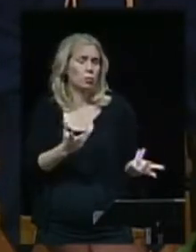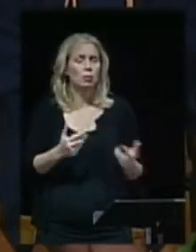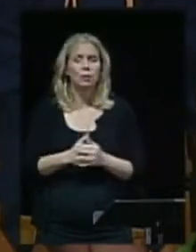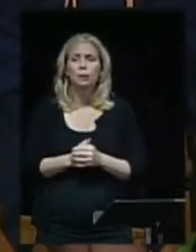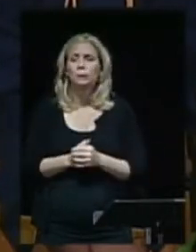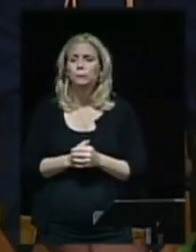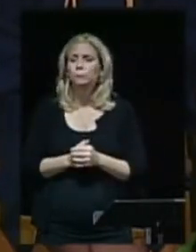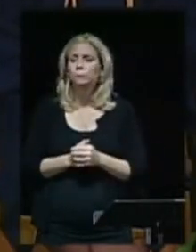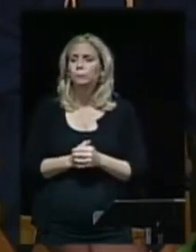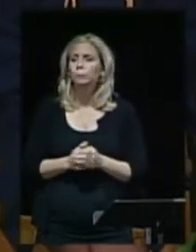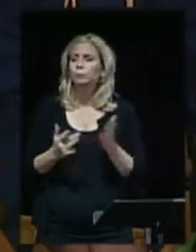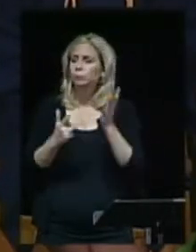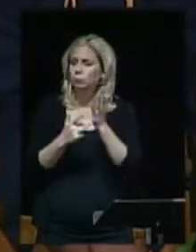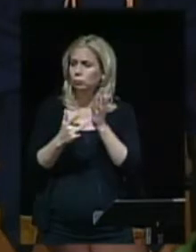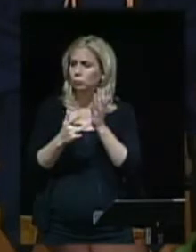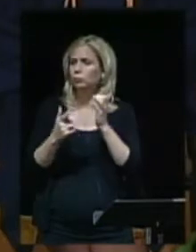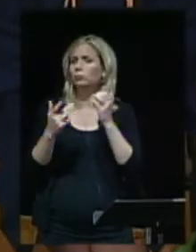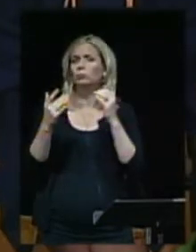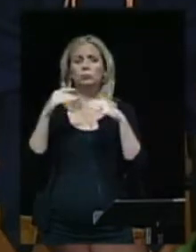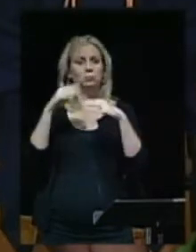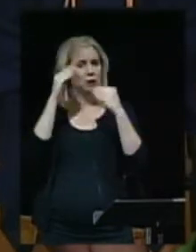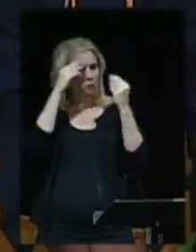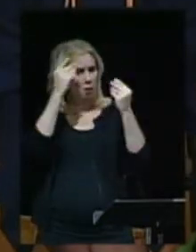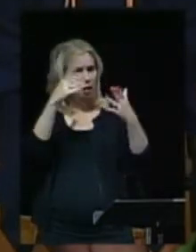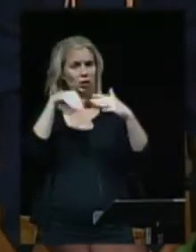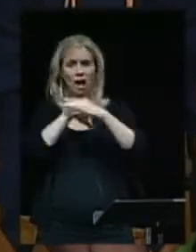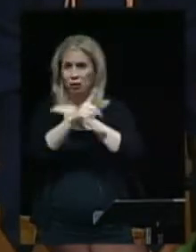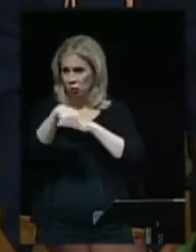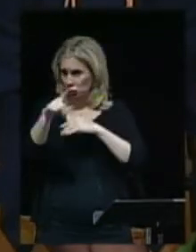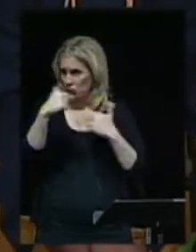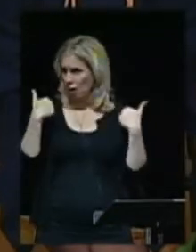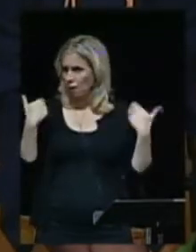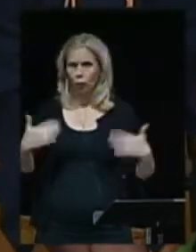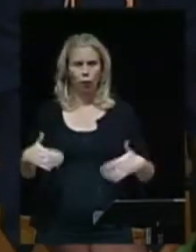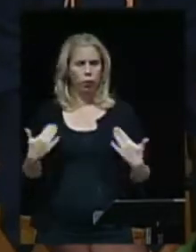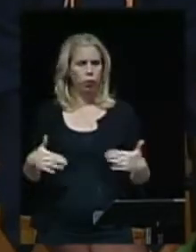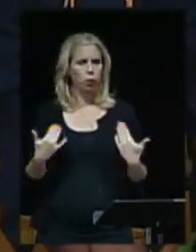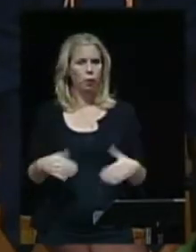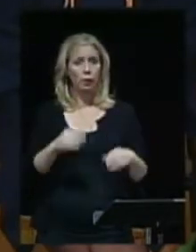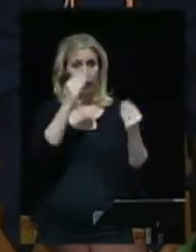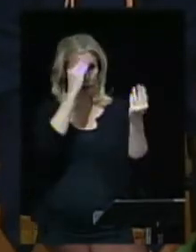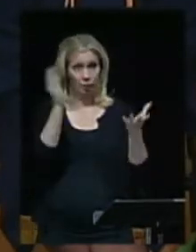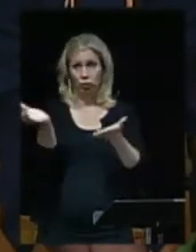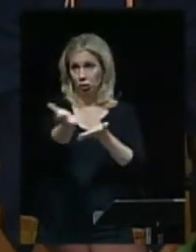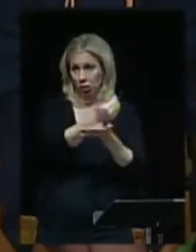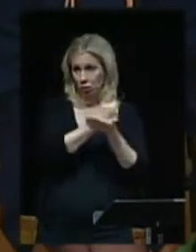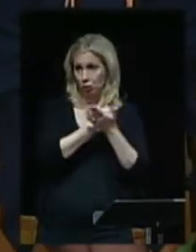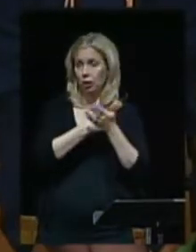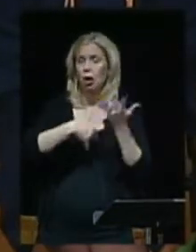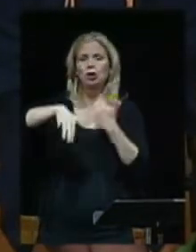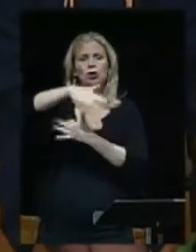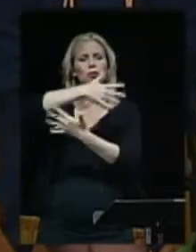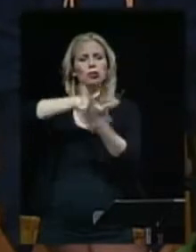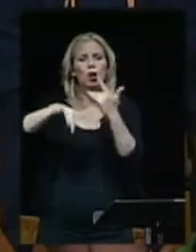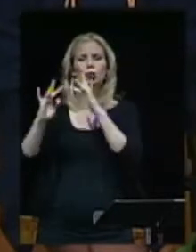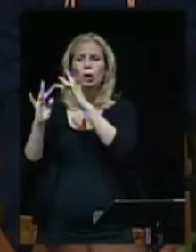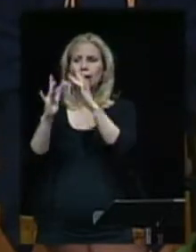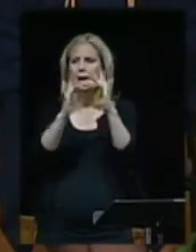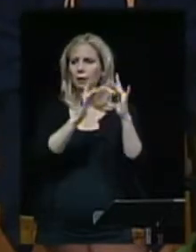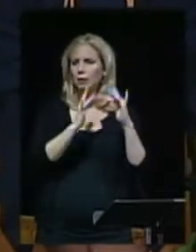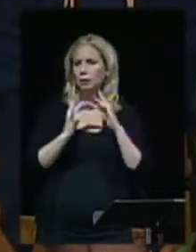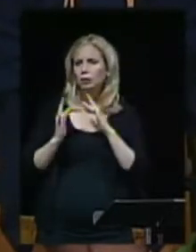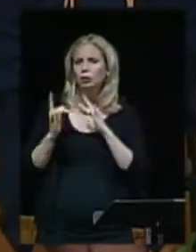The access you've had to information is unprecedented. From information gathering to social connectedness, you're tuned in, plugged in to the